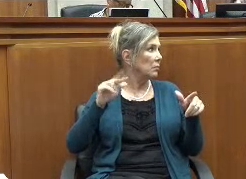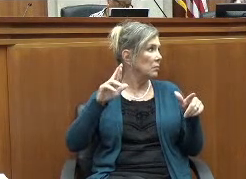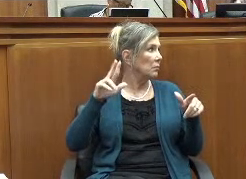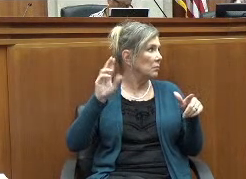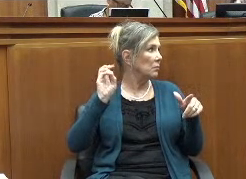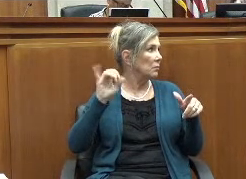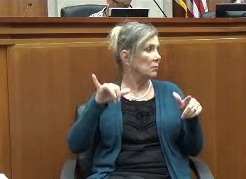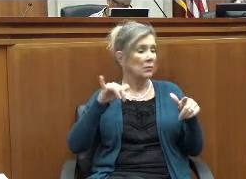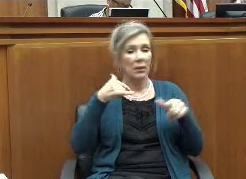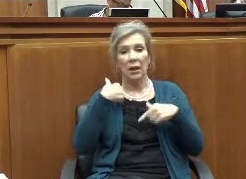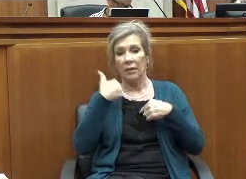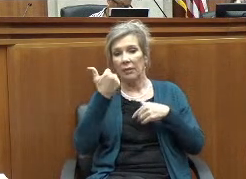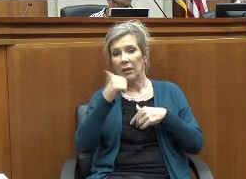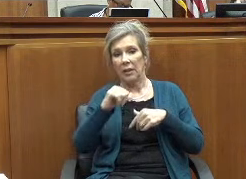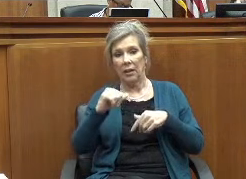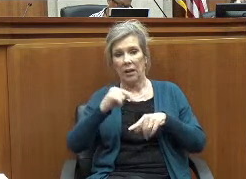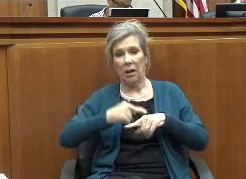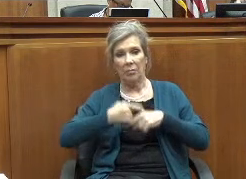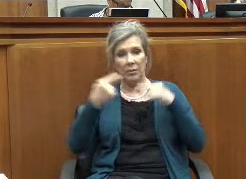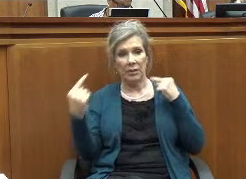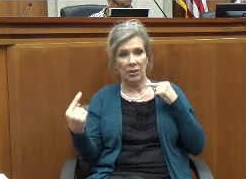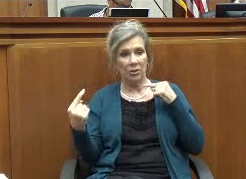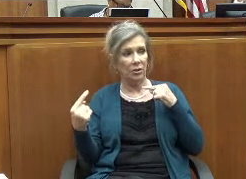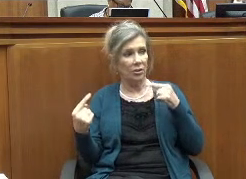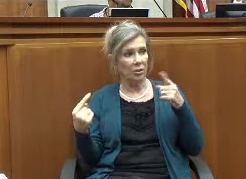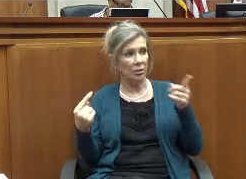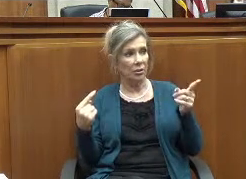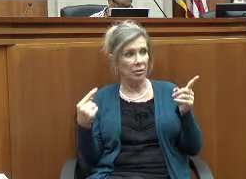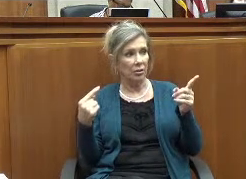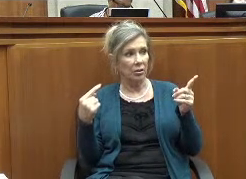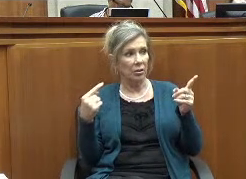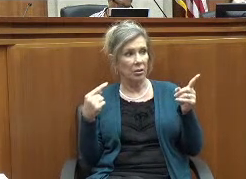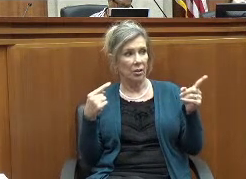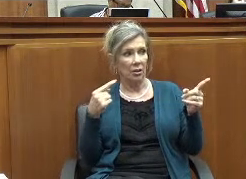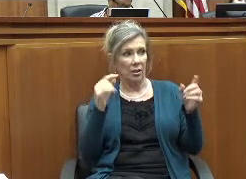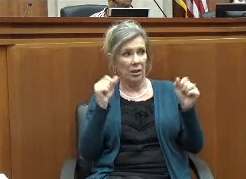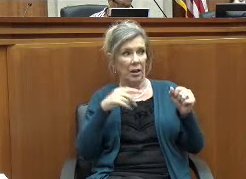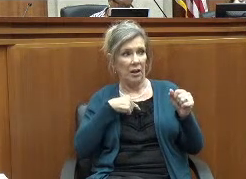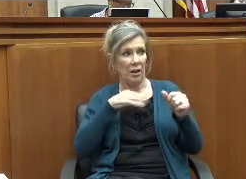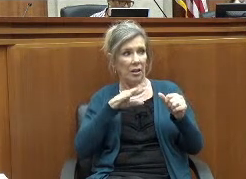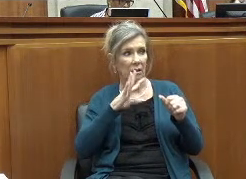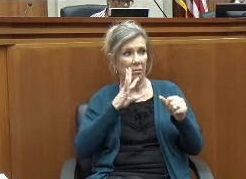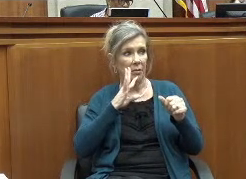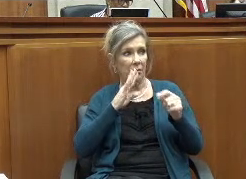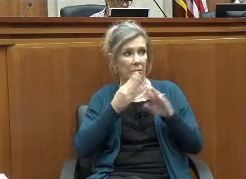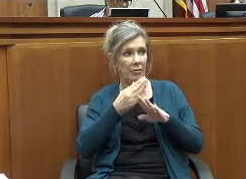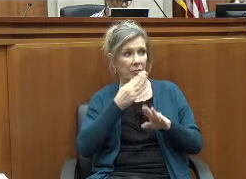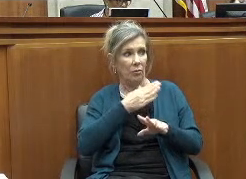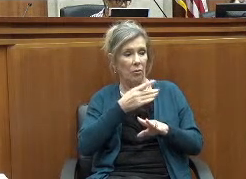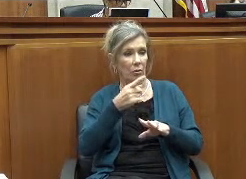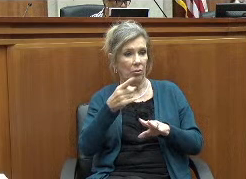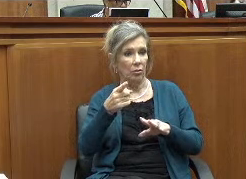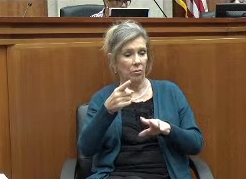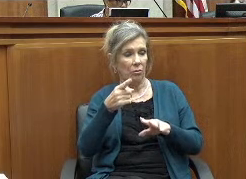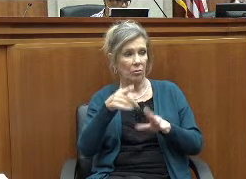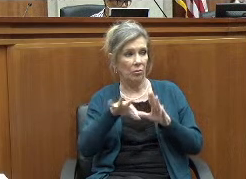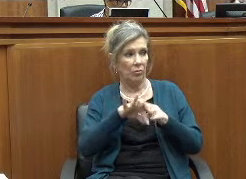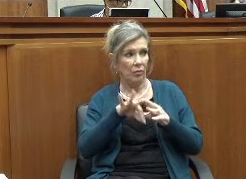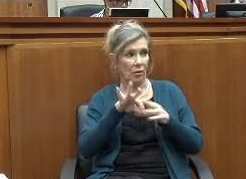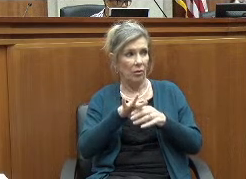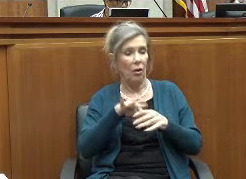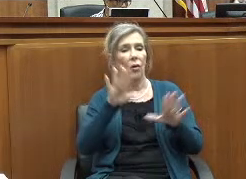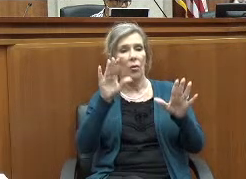Is there any opposition to that motion? They would speak before you take the vote. Oh, I'm sorry, yes, sir, public comment, please. Thank